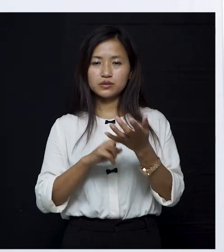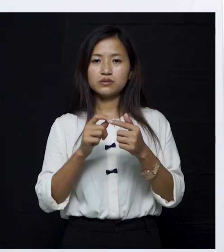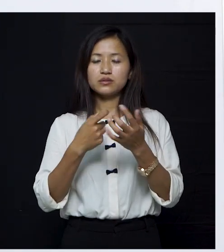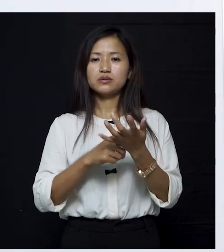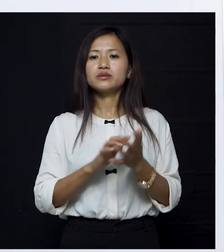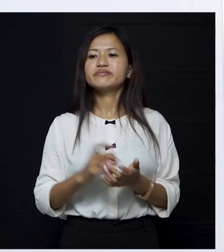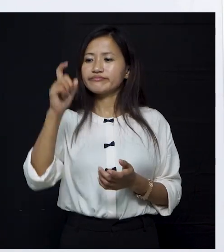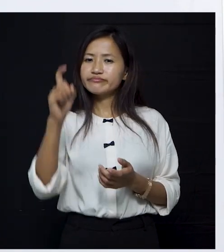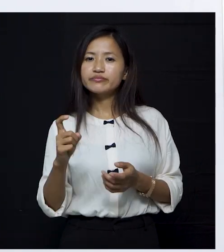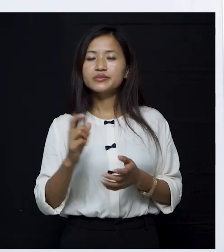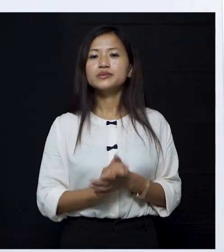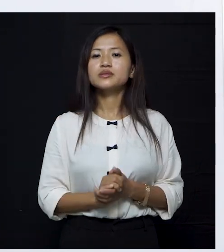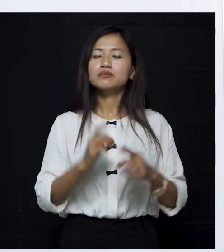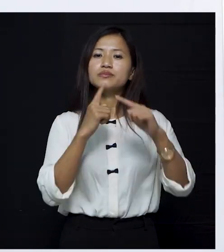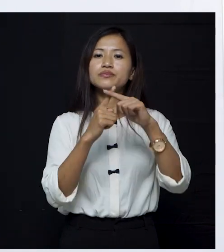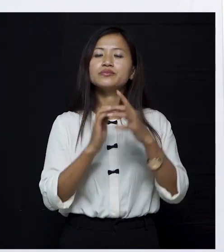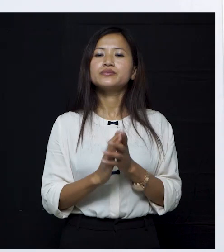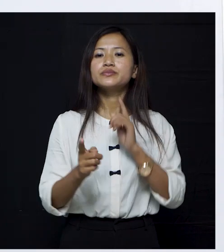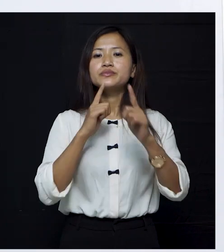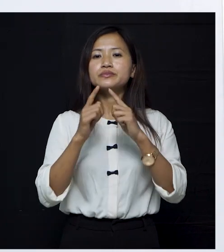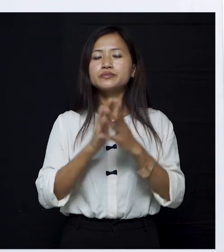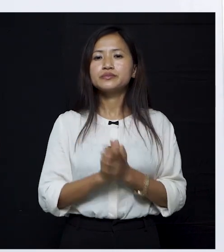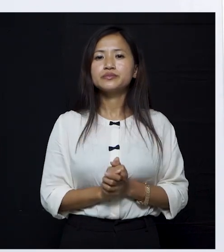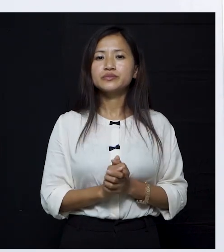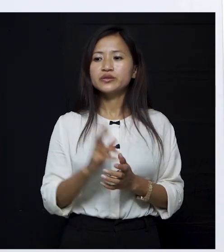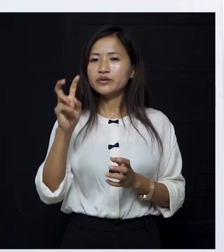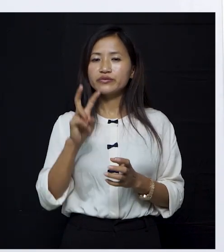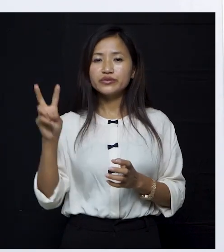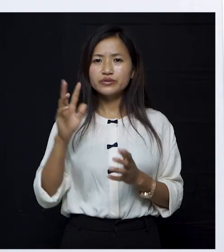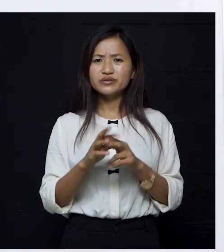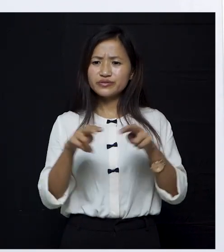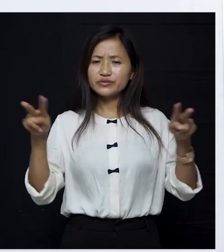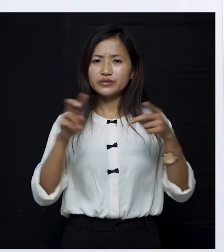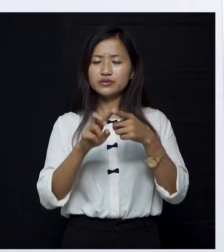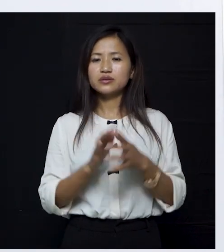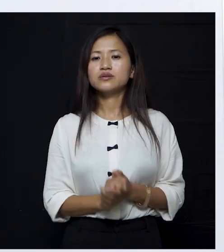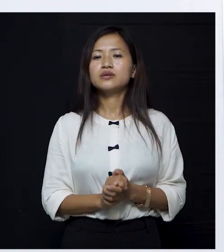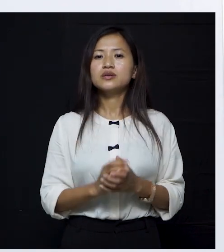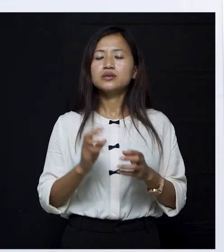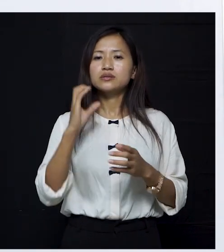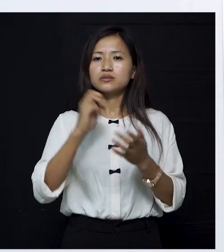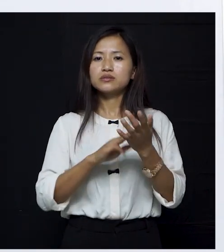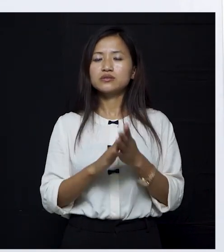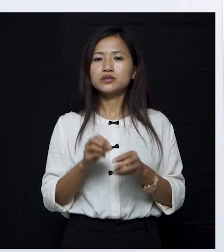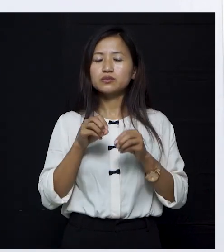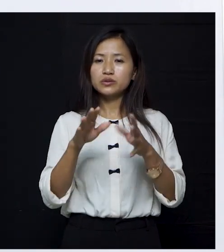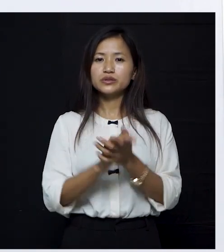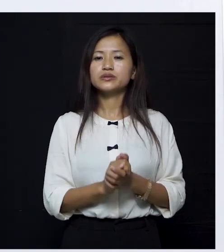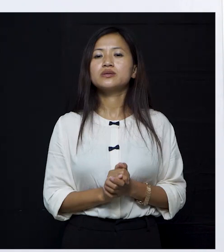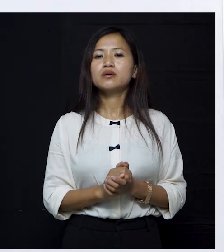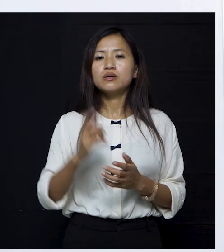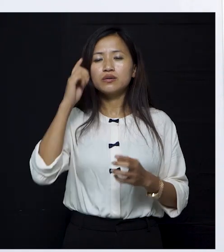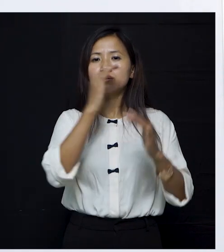necessary. Plus, we have discussed about the various form of consumer exploitation. So I